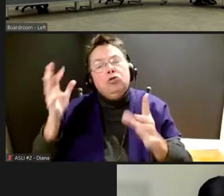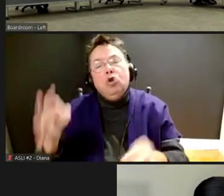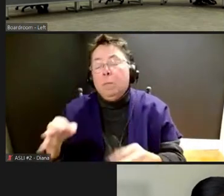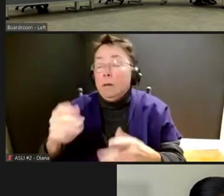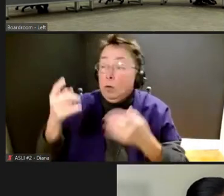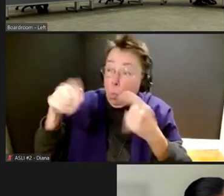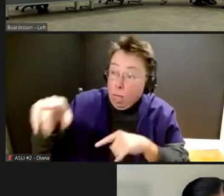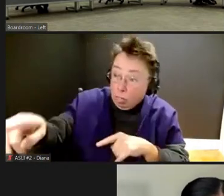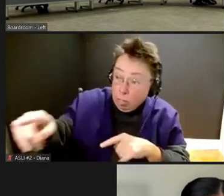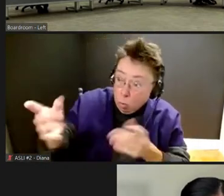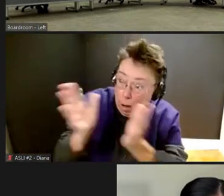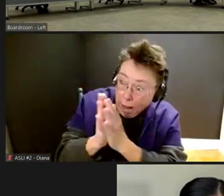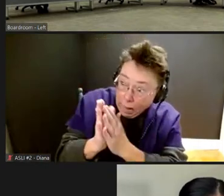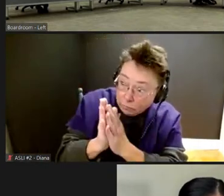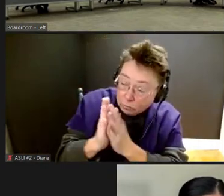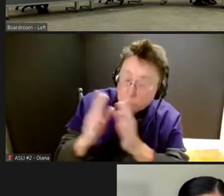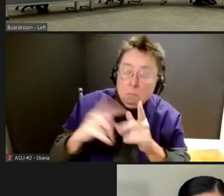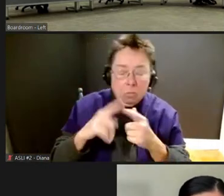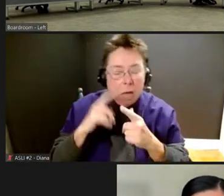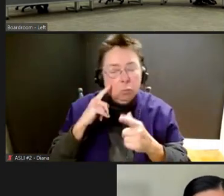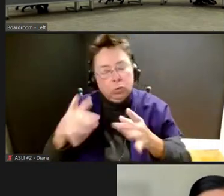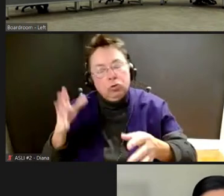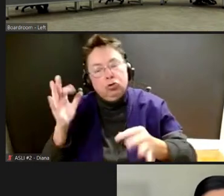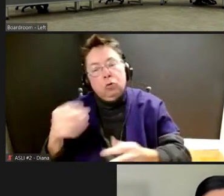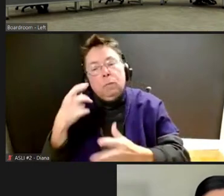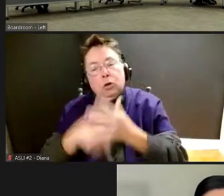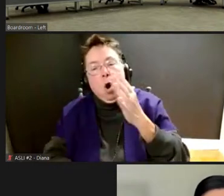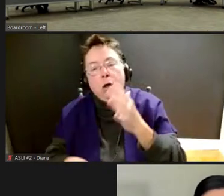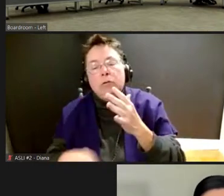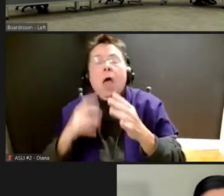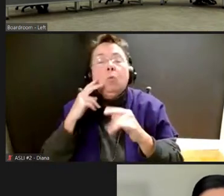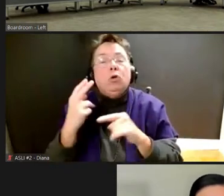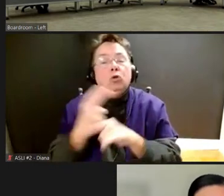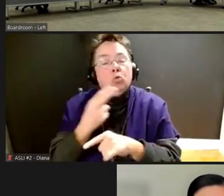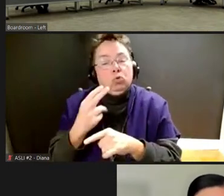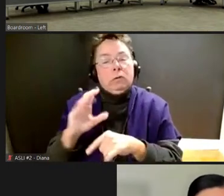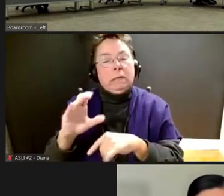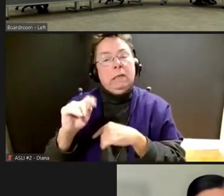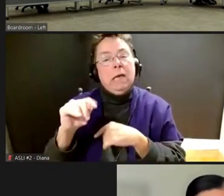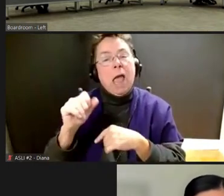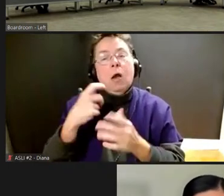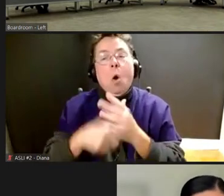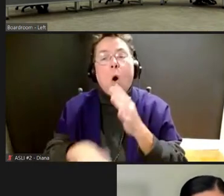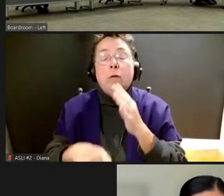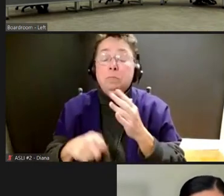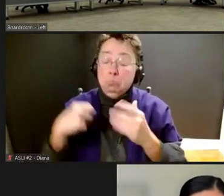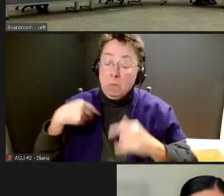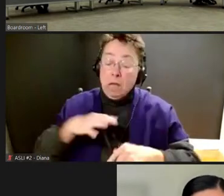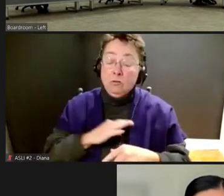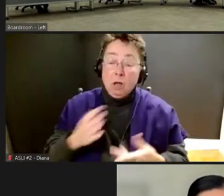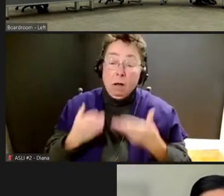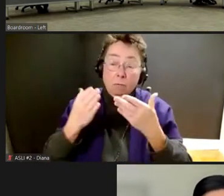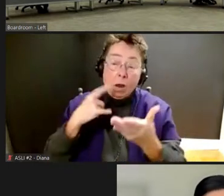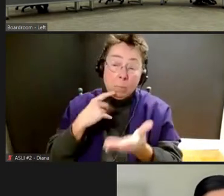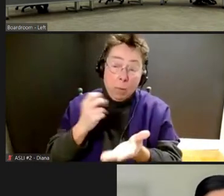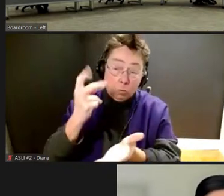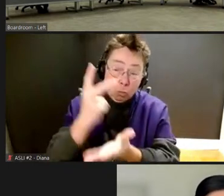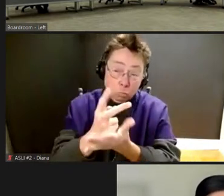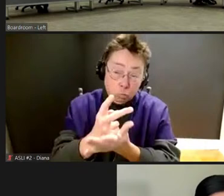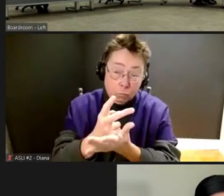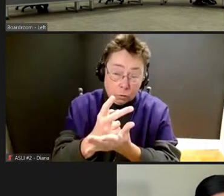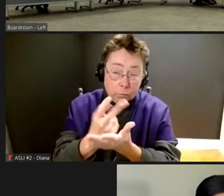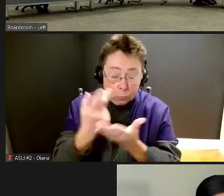request, utilizing full CTA costs at the time. Staff are recommending approval of this ordinance to enter into an